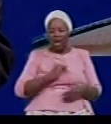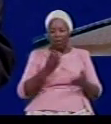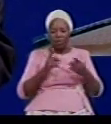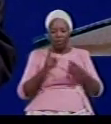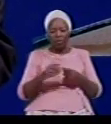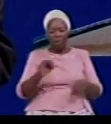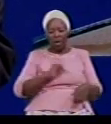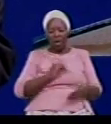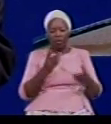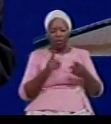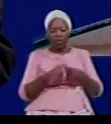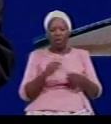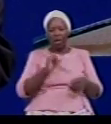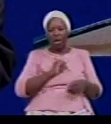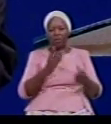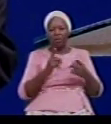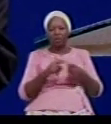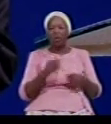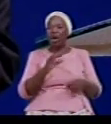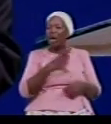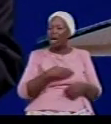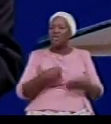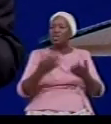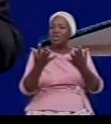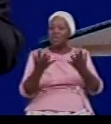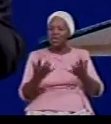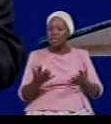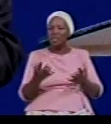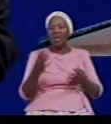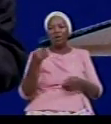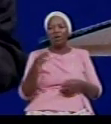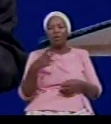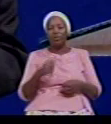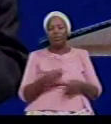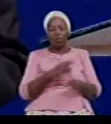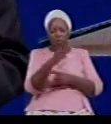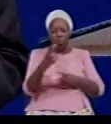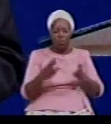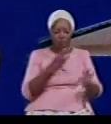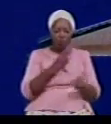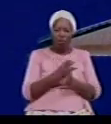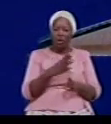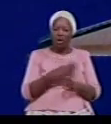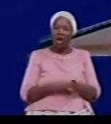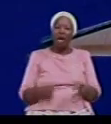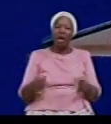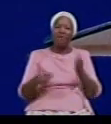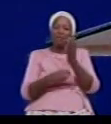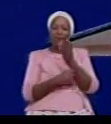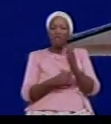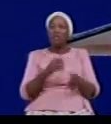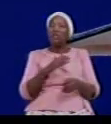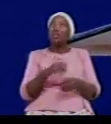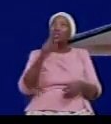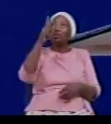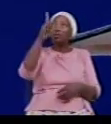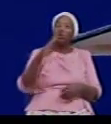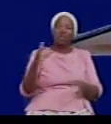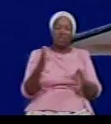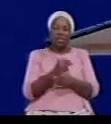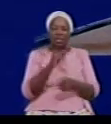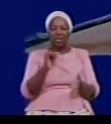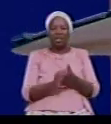I want to, and the desires of the world, of the flesh. It takes all that away. Let us not